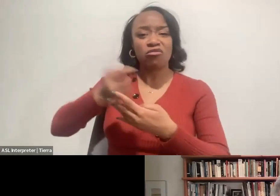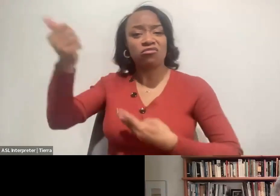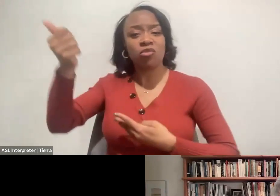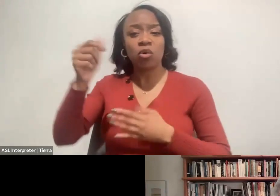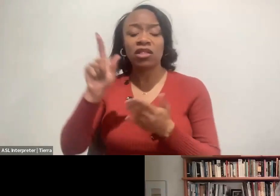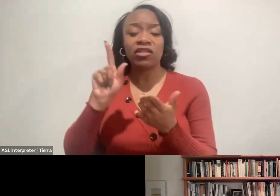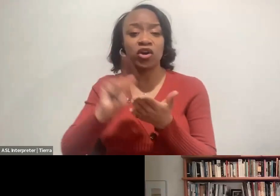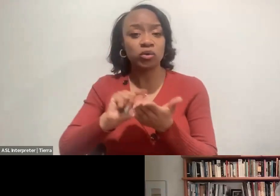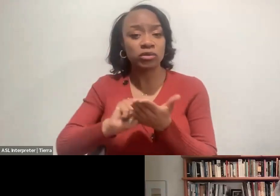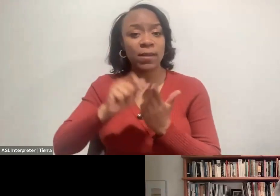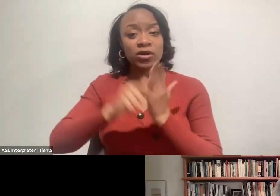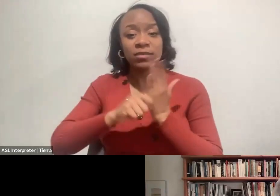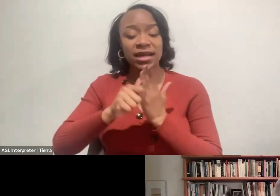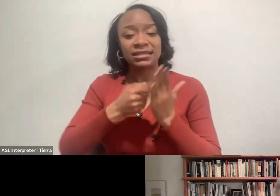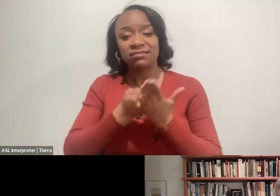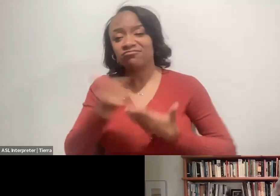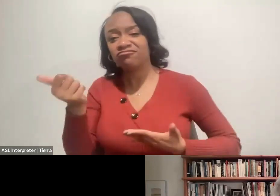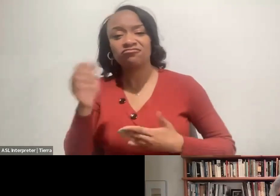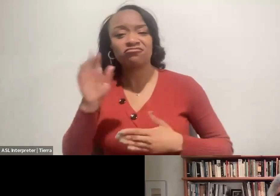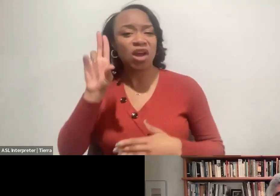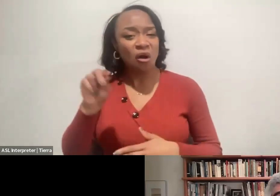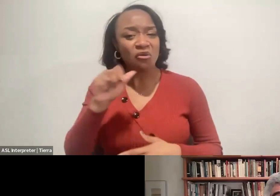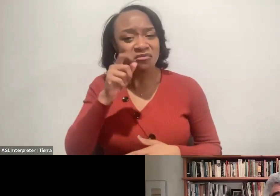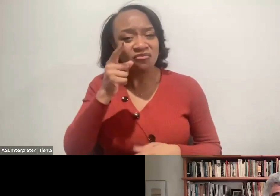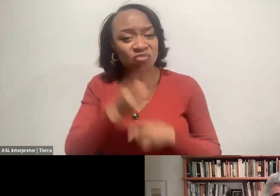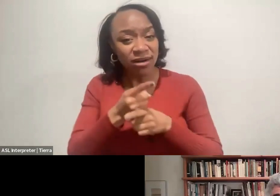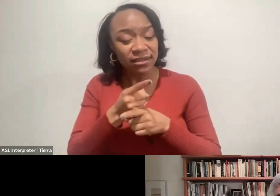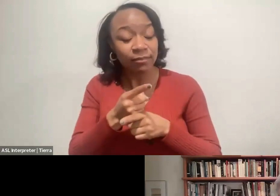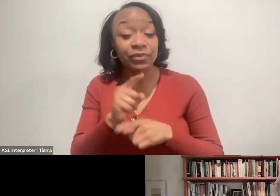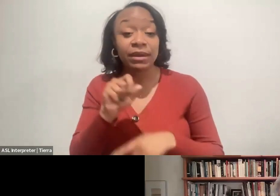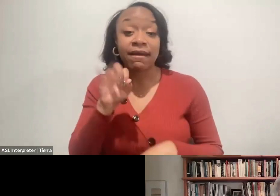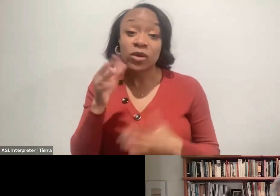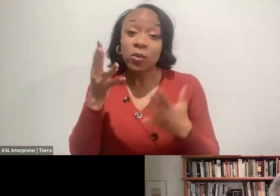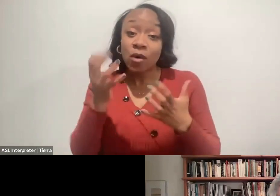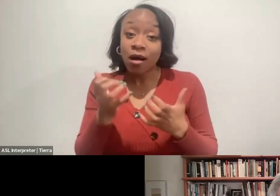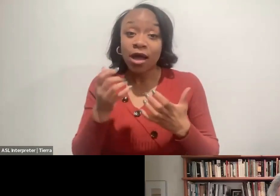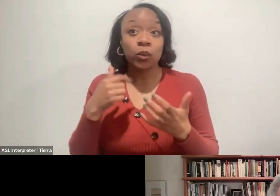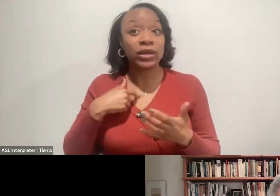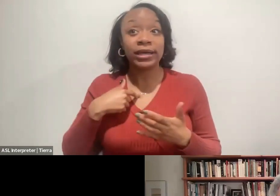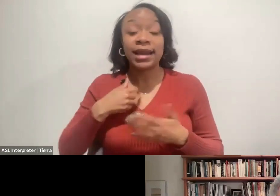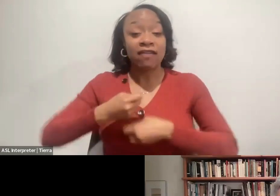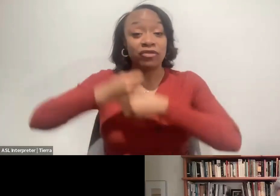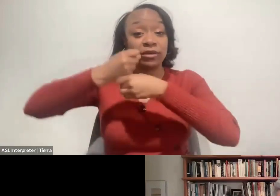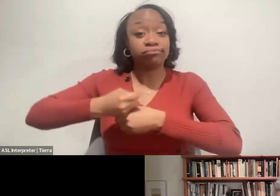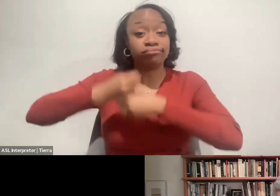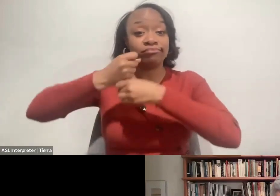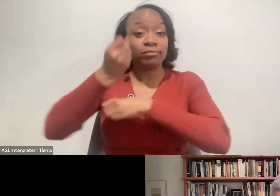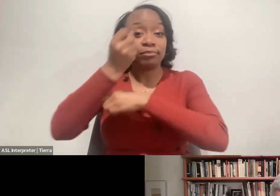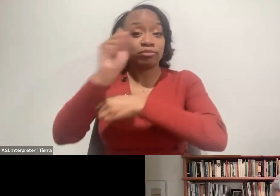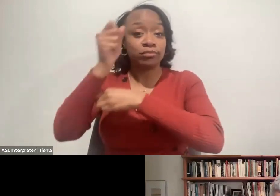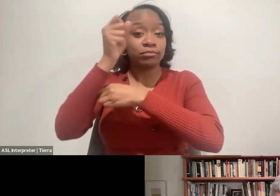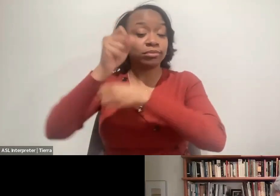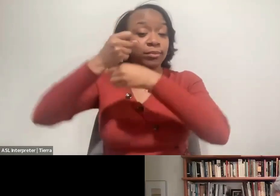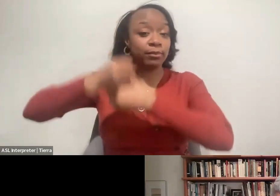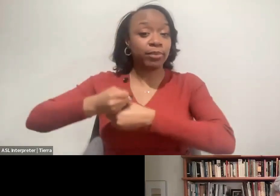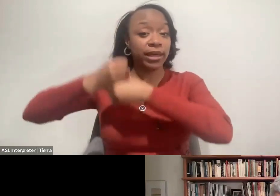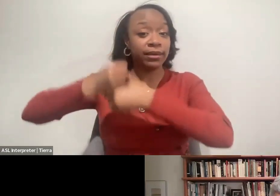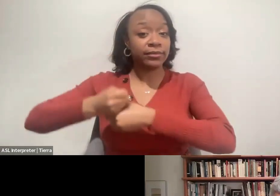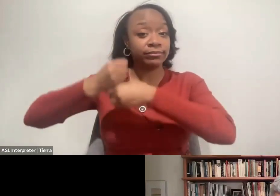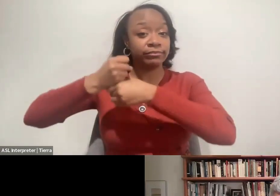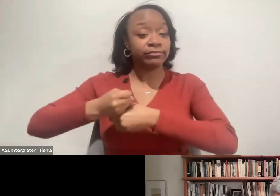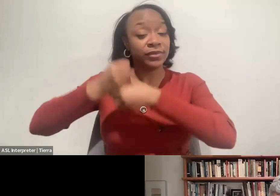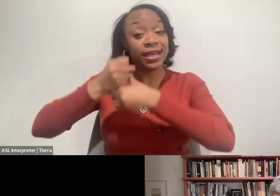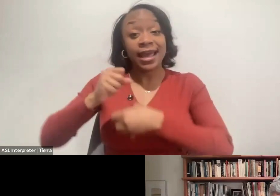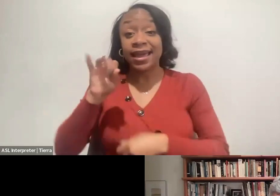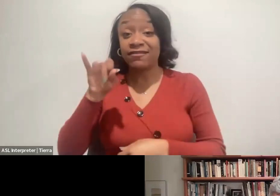newspapers or magazines. And also, if we wanted to, we could get out the picket signs and picket a media outlet that we think is